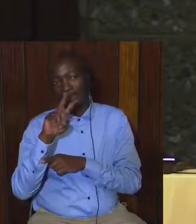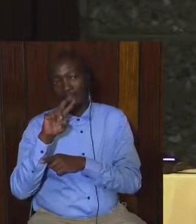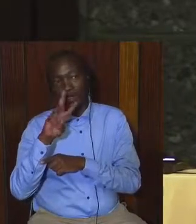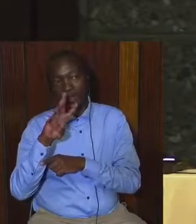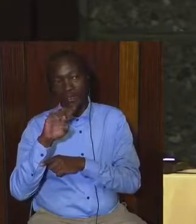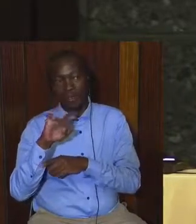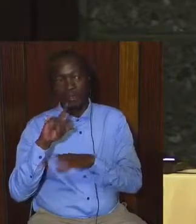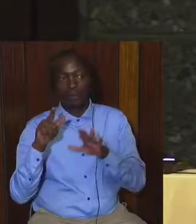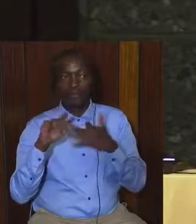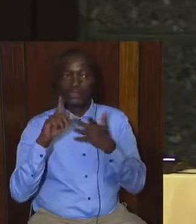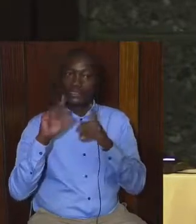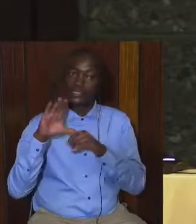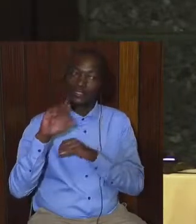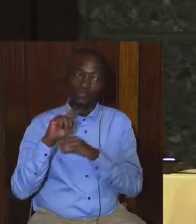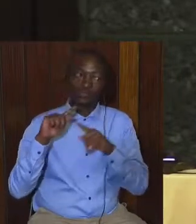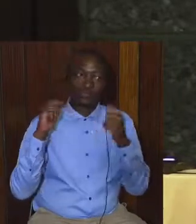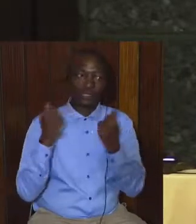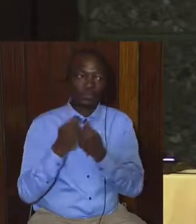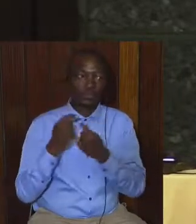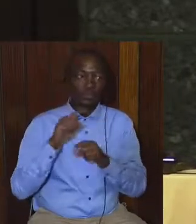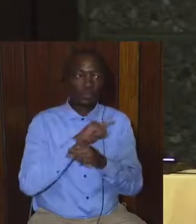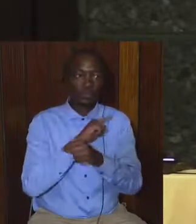Transport Authority of Gauteng.